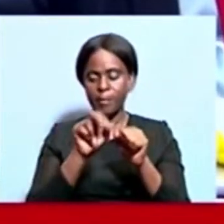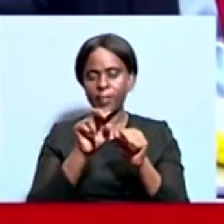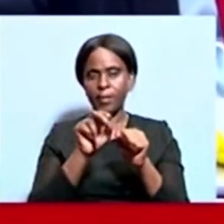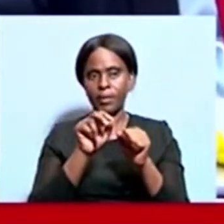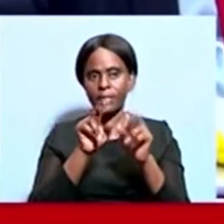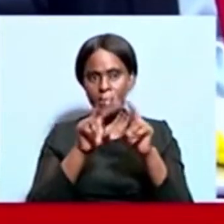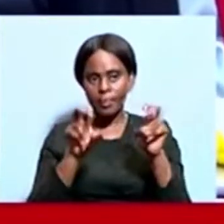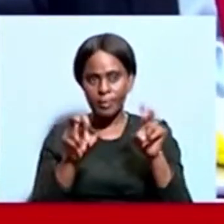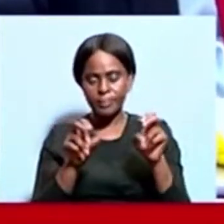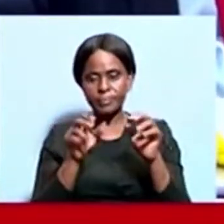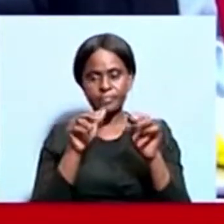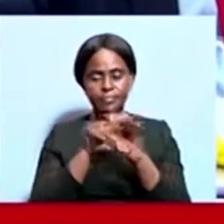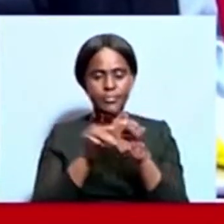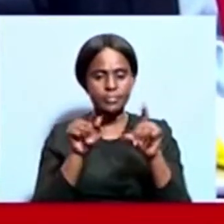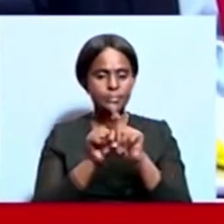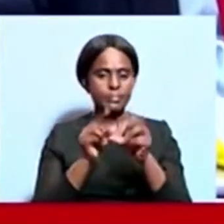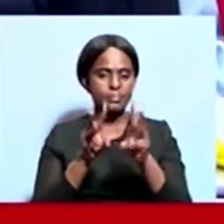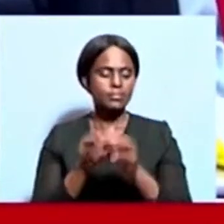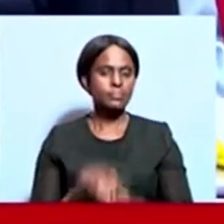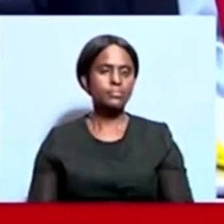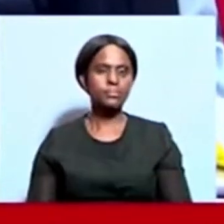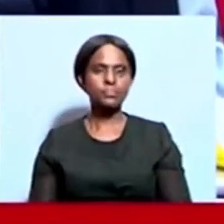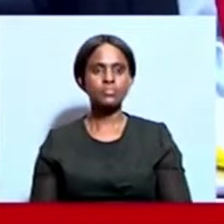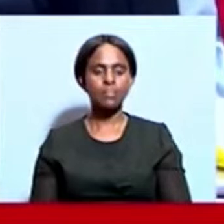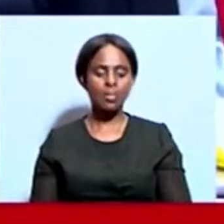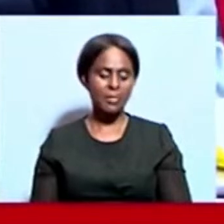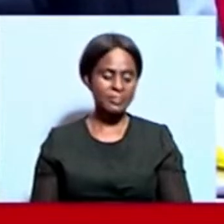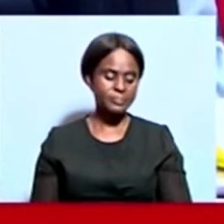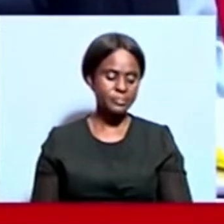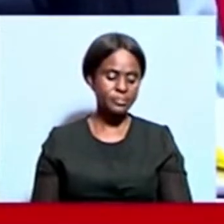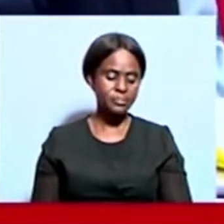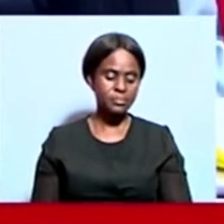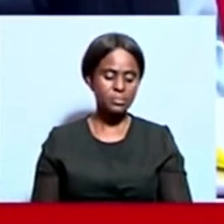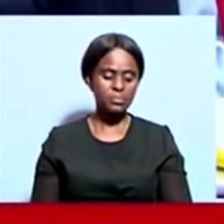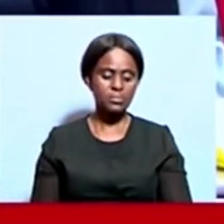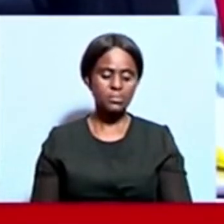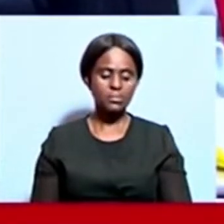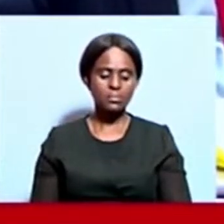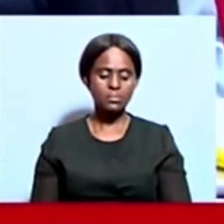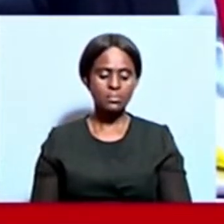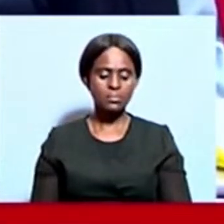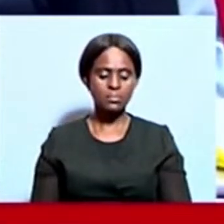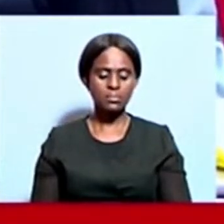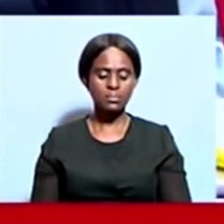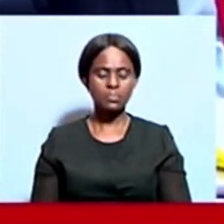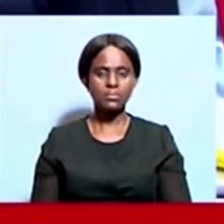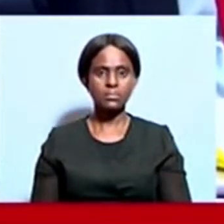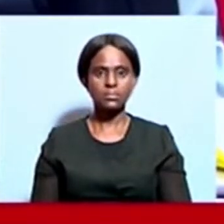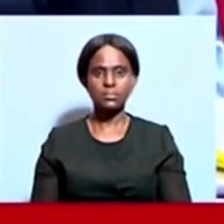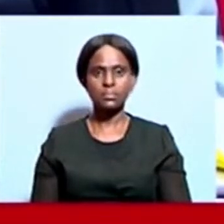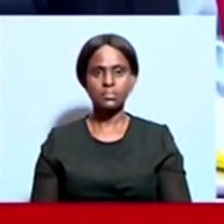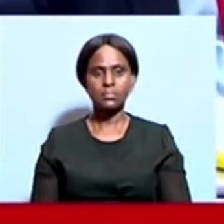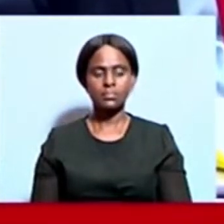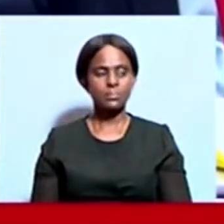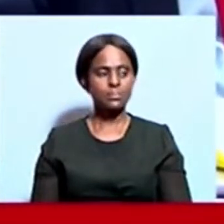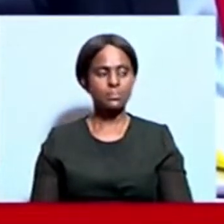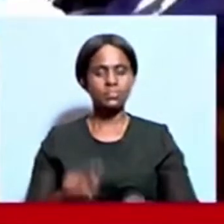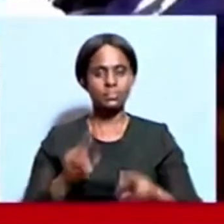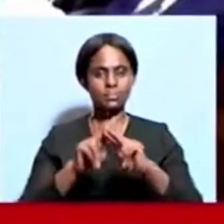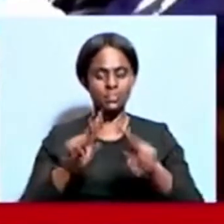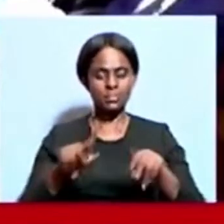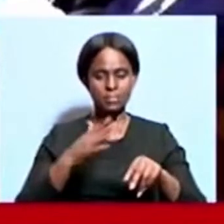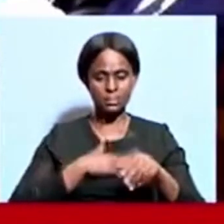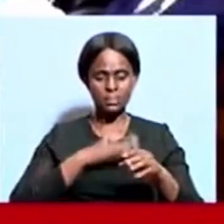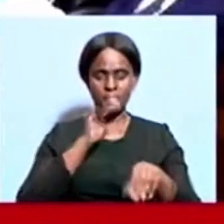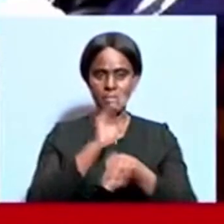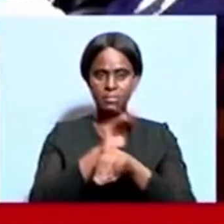that order. Maybe I want you to respond. No, Chair, I want to respond before to that. Before he responds, Chair, my comment is just to